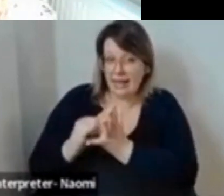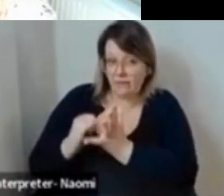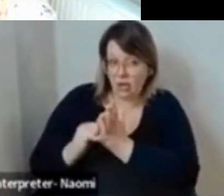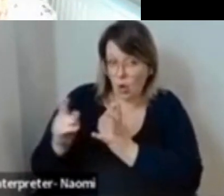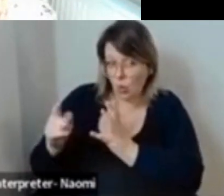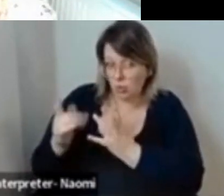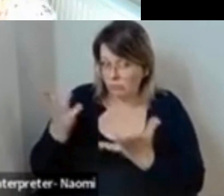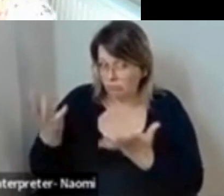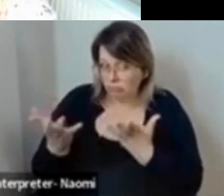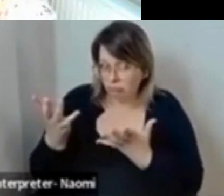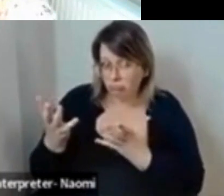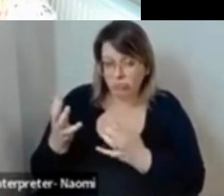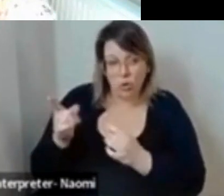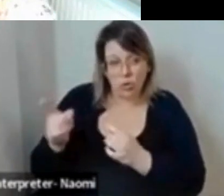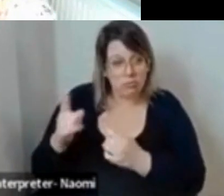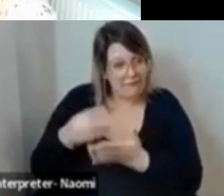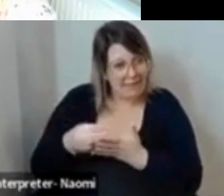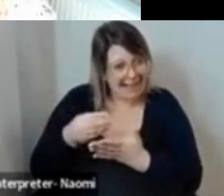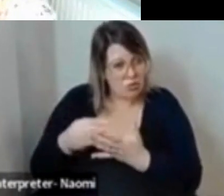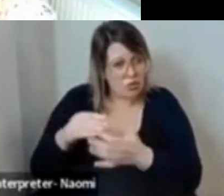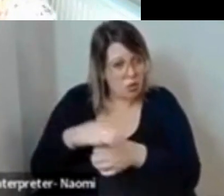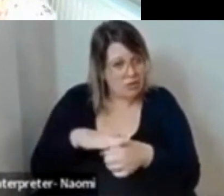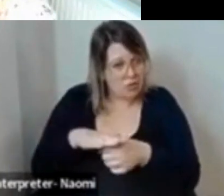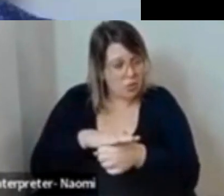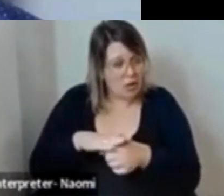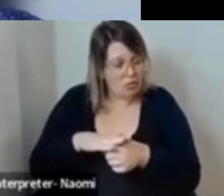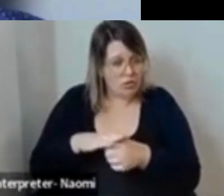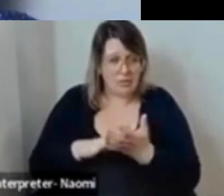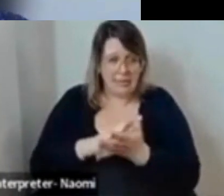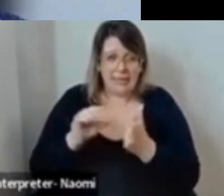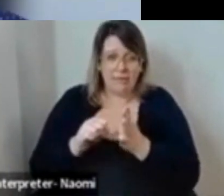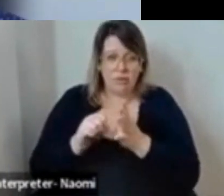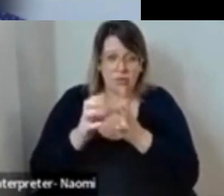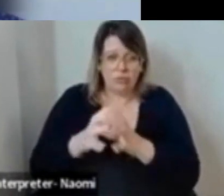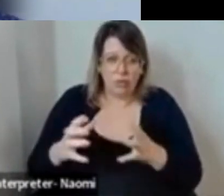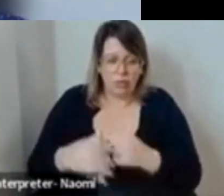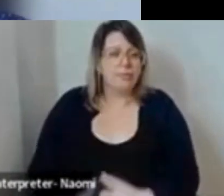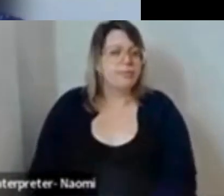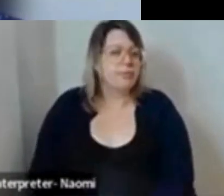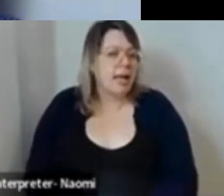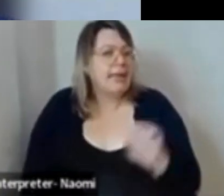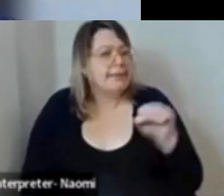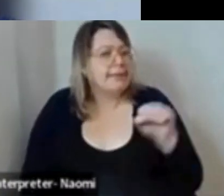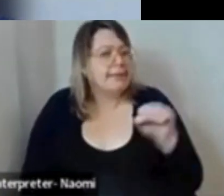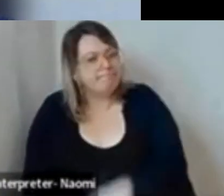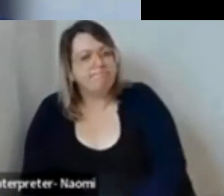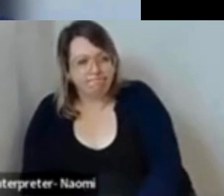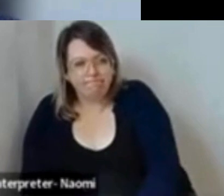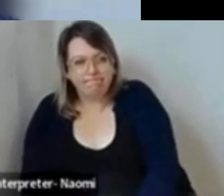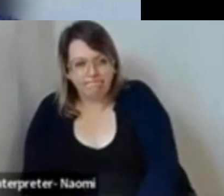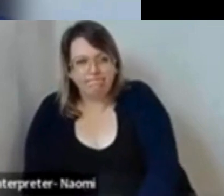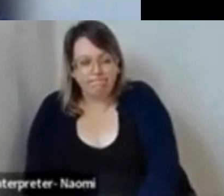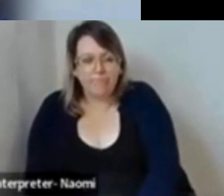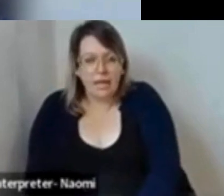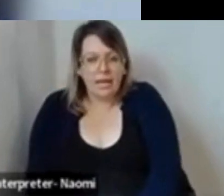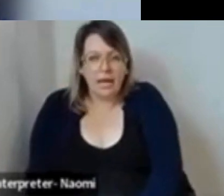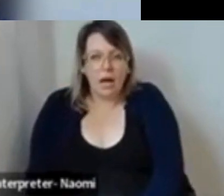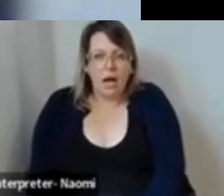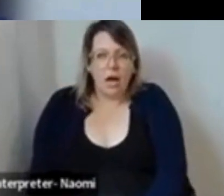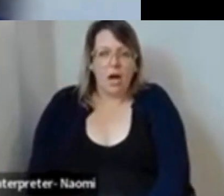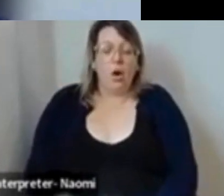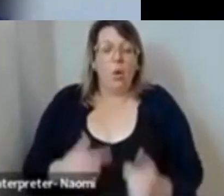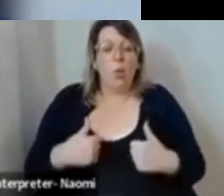in terms of the financial context impacting on this? Sure. So we have sought to, and indeed have